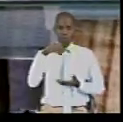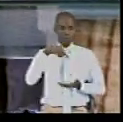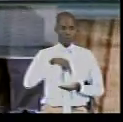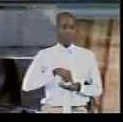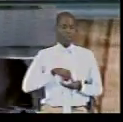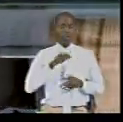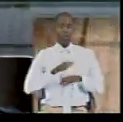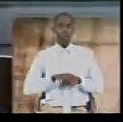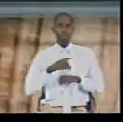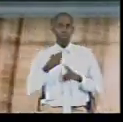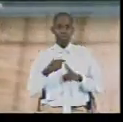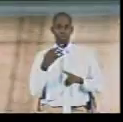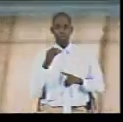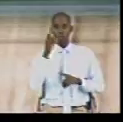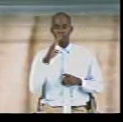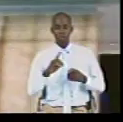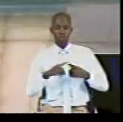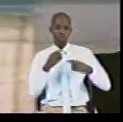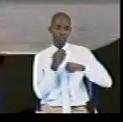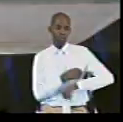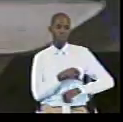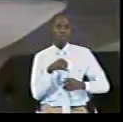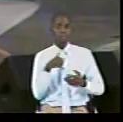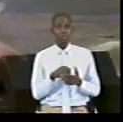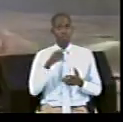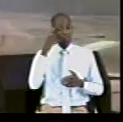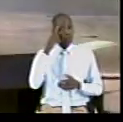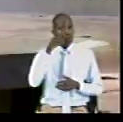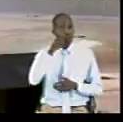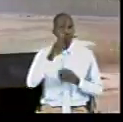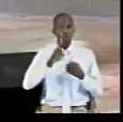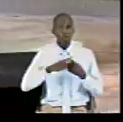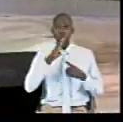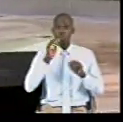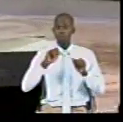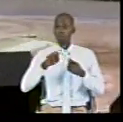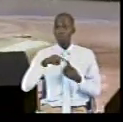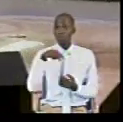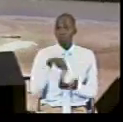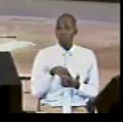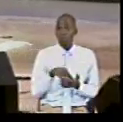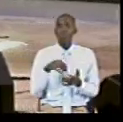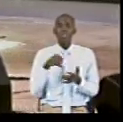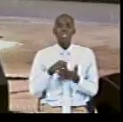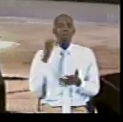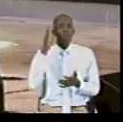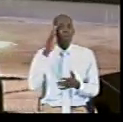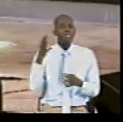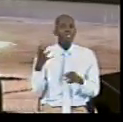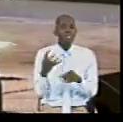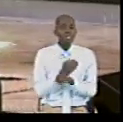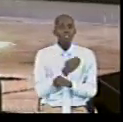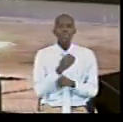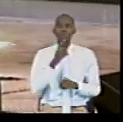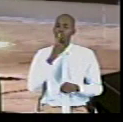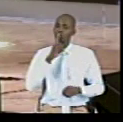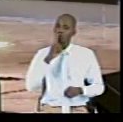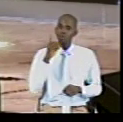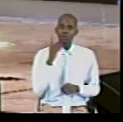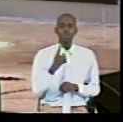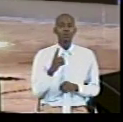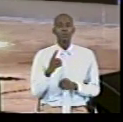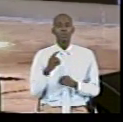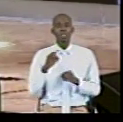to defend. For you to be able to stand, it will take really a good experience